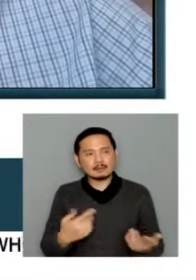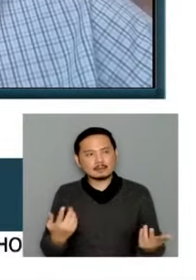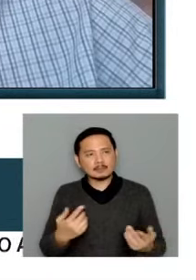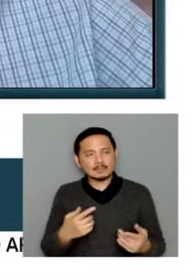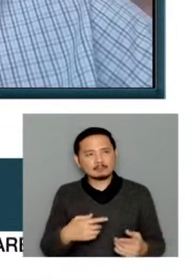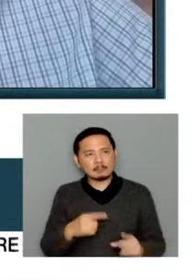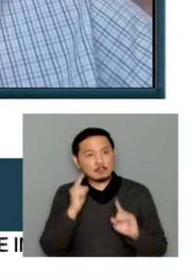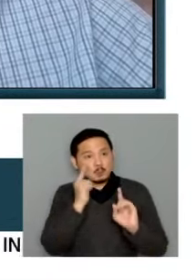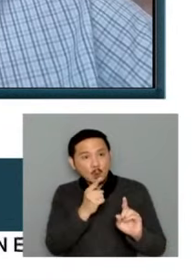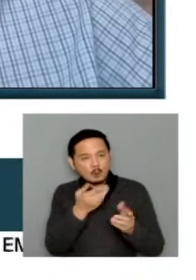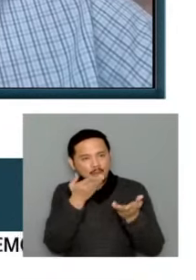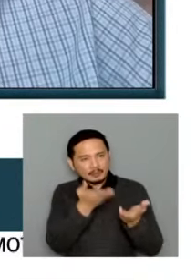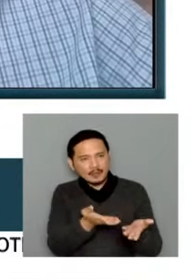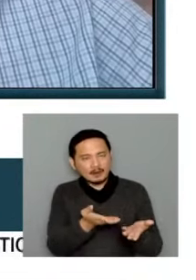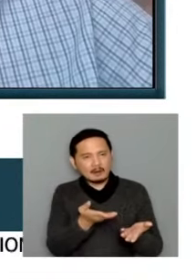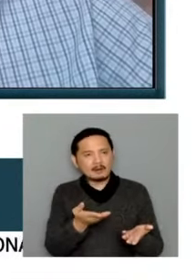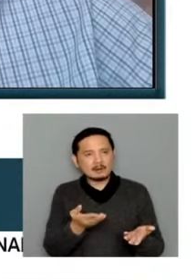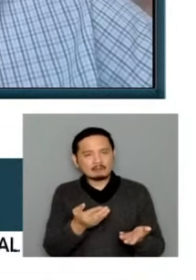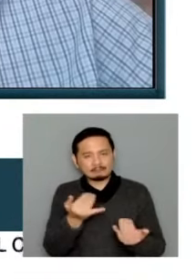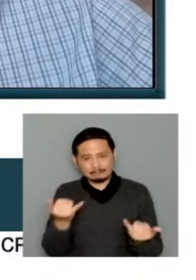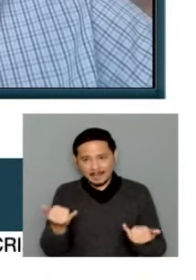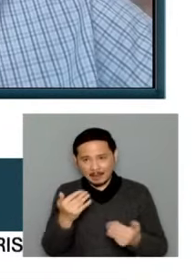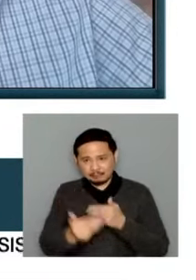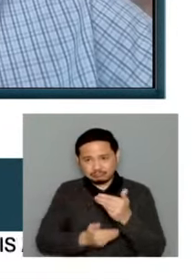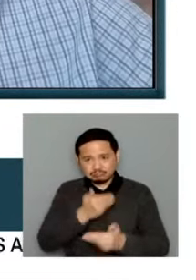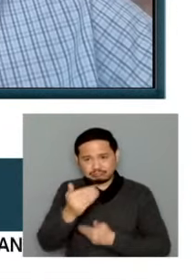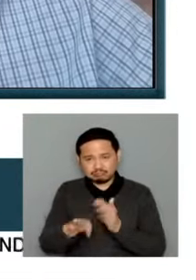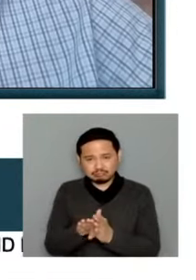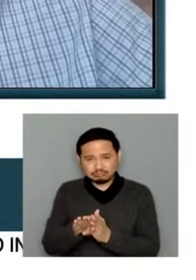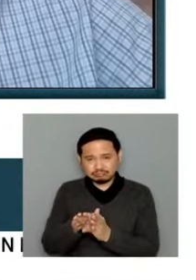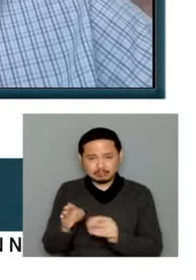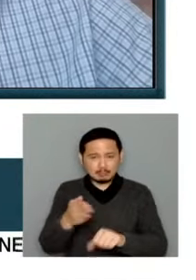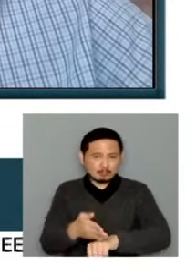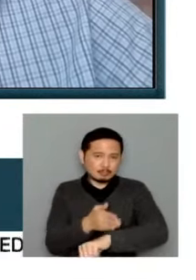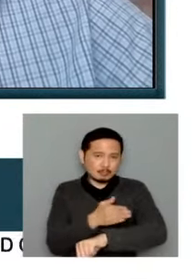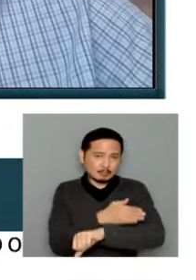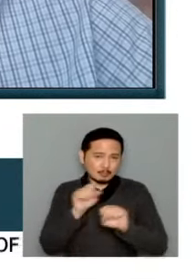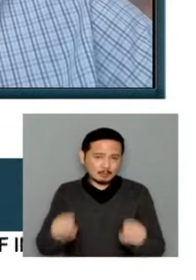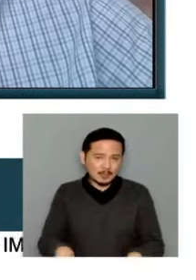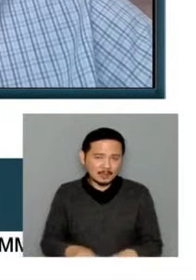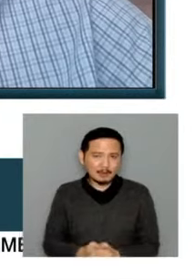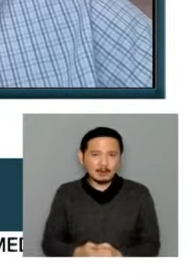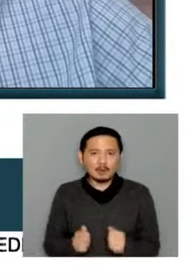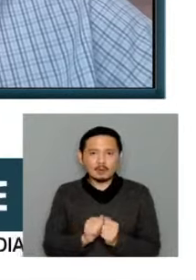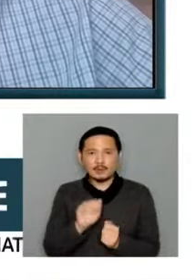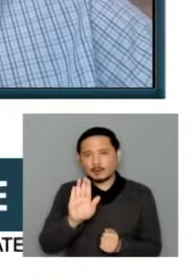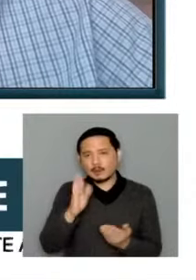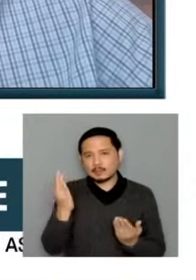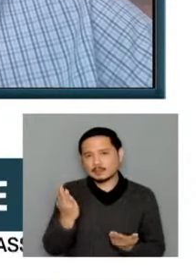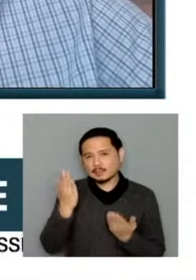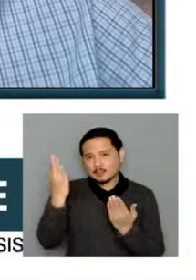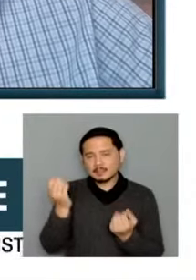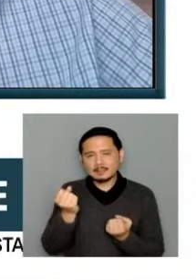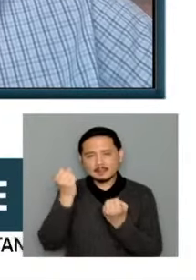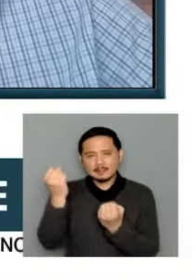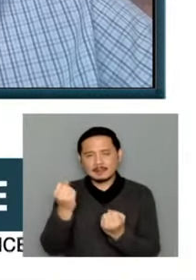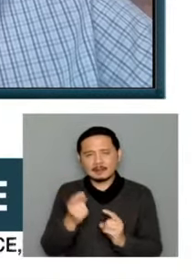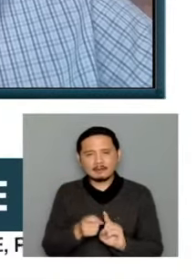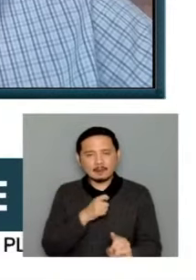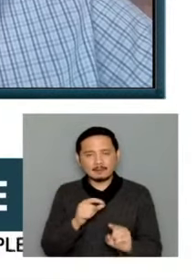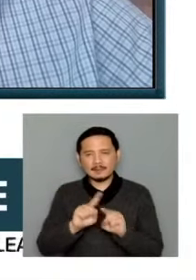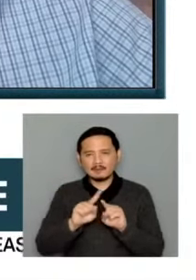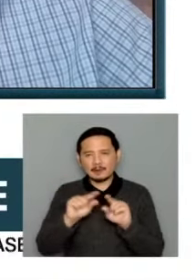only go forward with all the suggestions coming from groups such